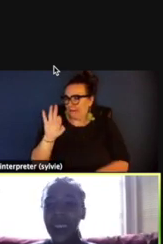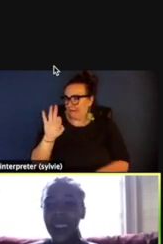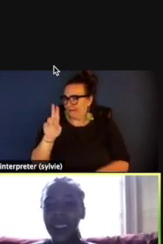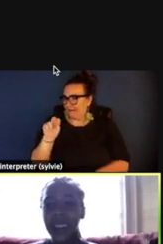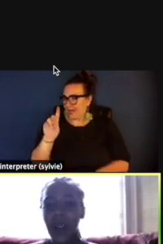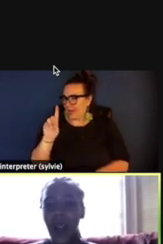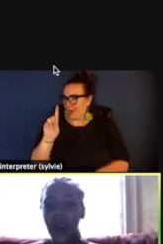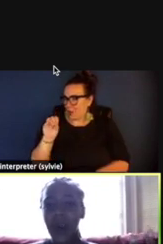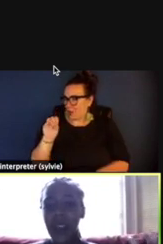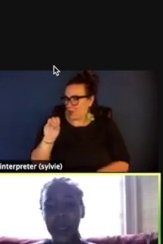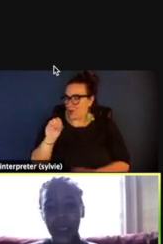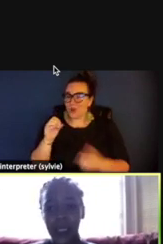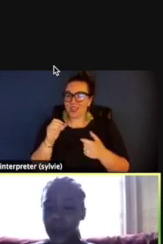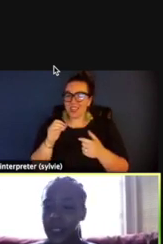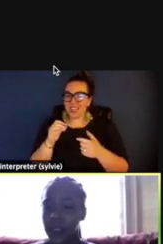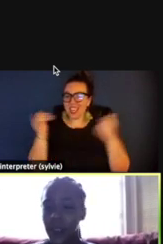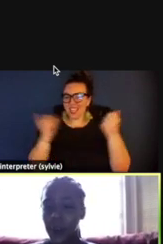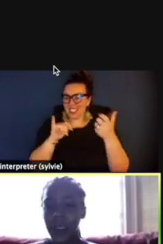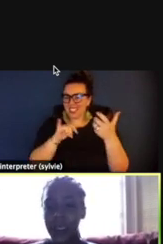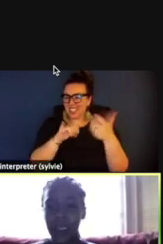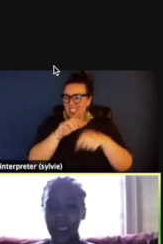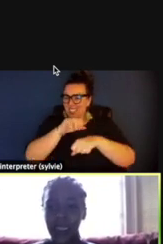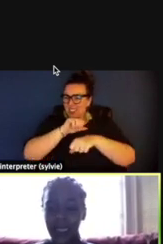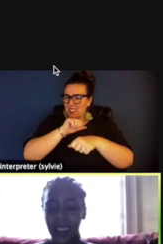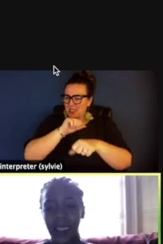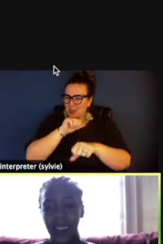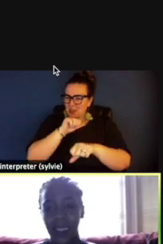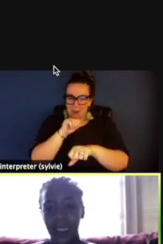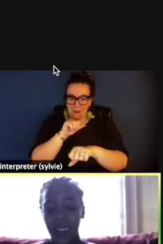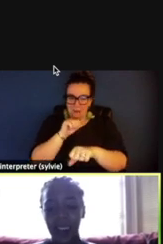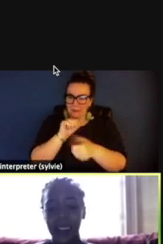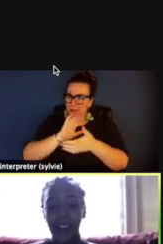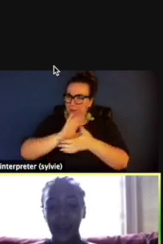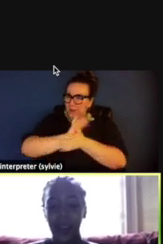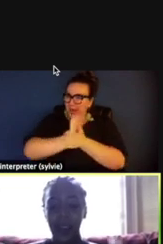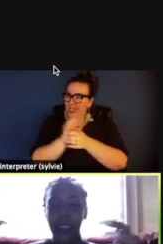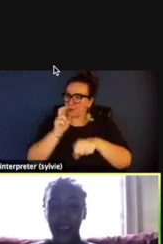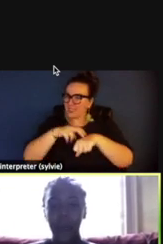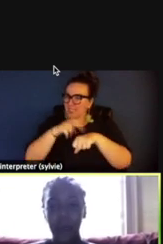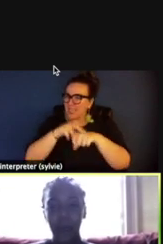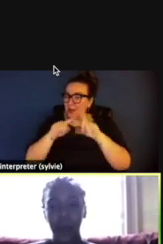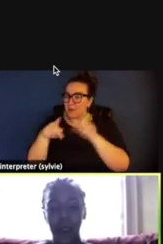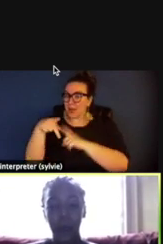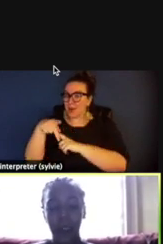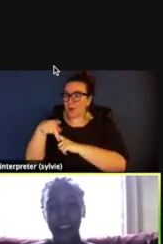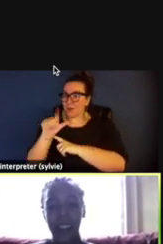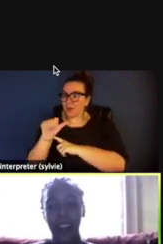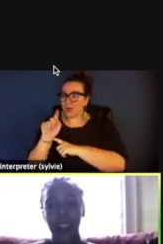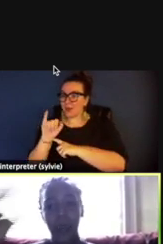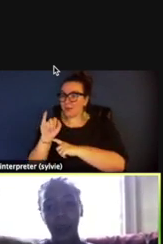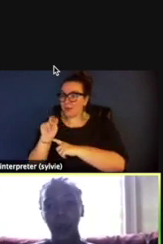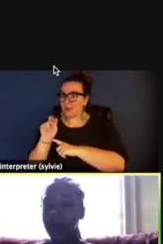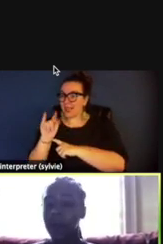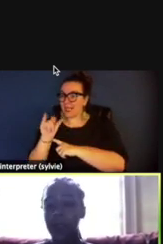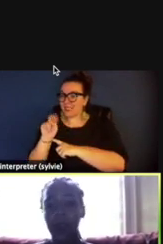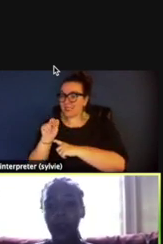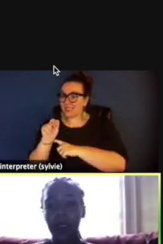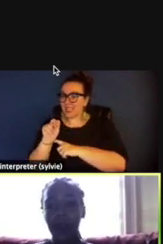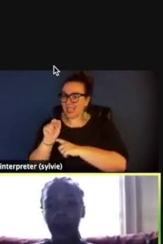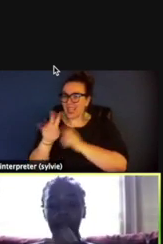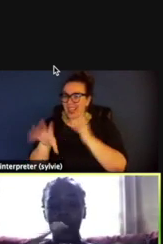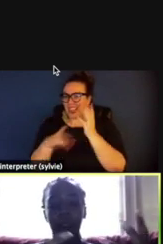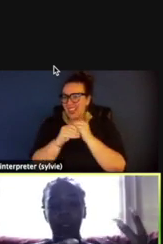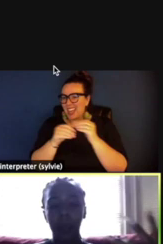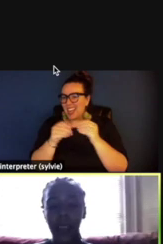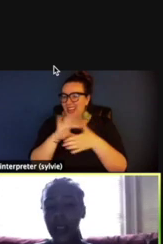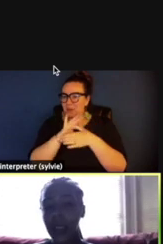kind of like mashed potatoes, but it's ground plantain, and then it's kind of like a heap of ground plantain, and they put whatever meat you get on